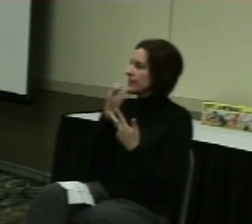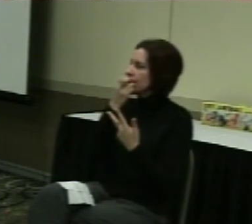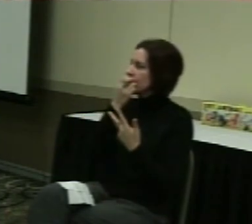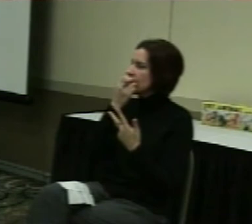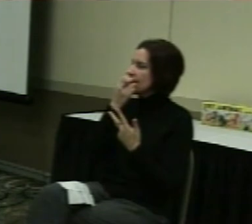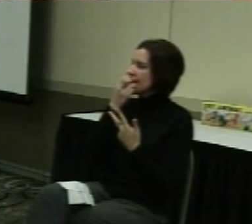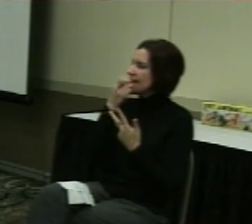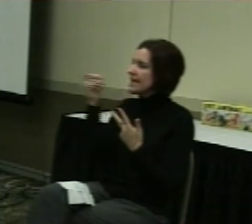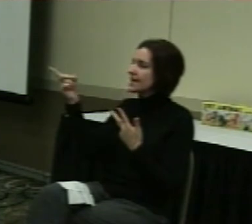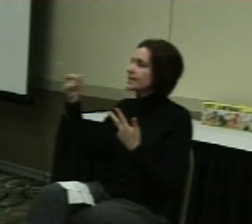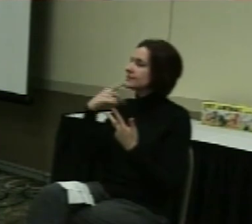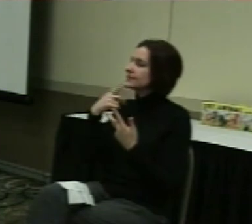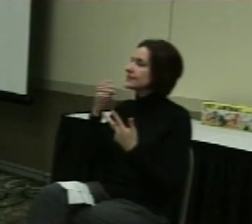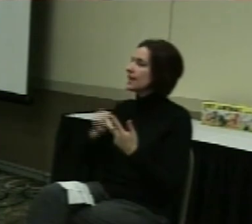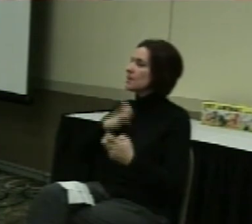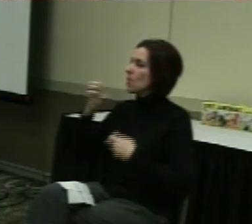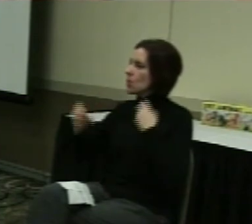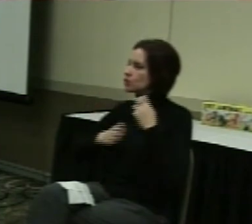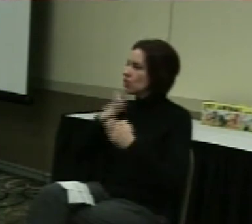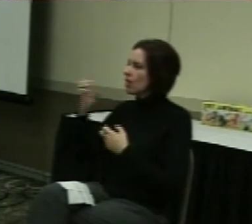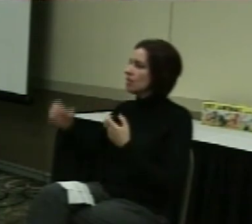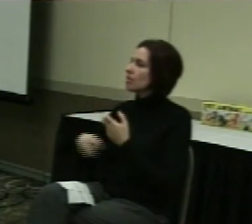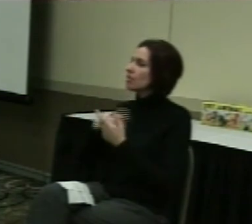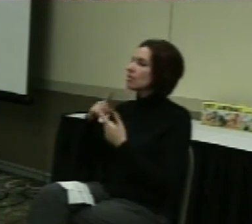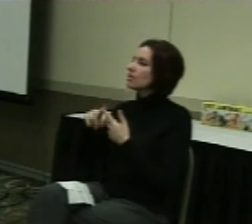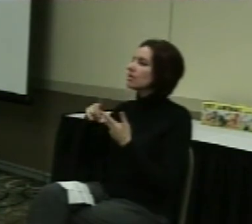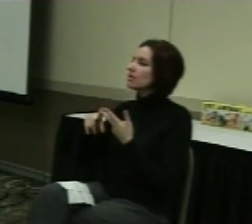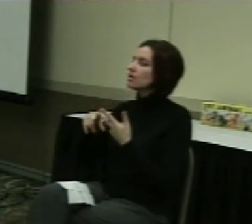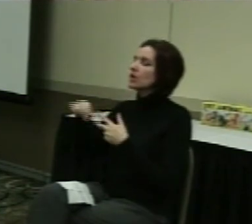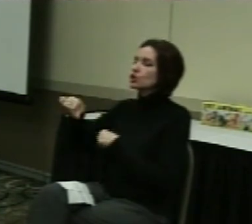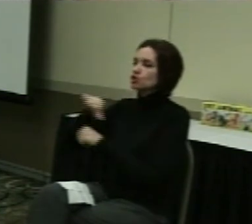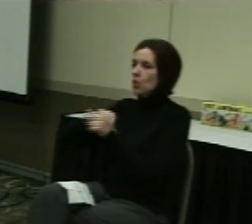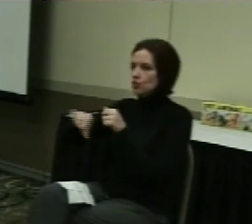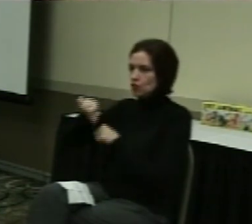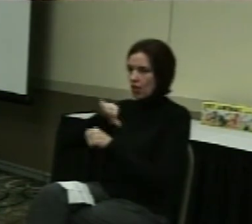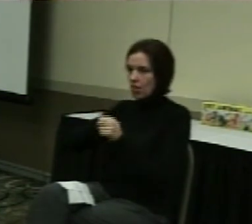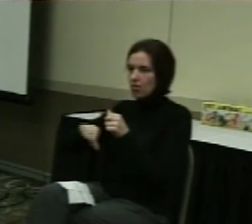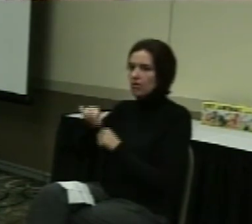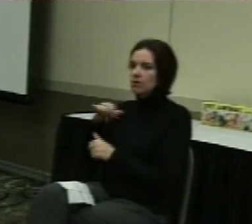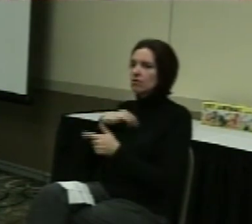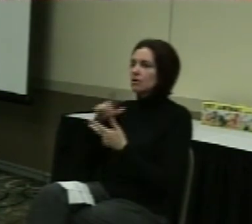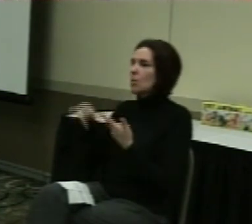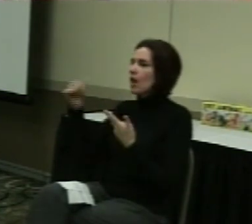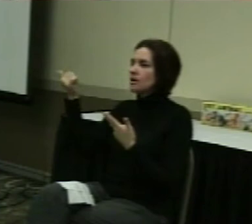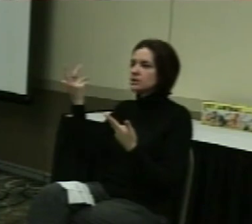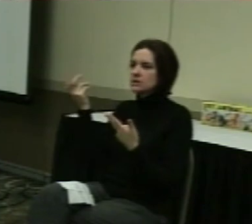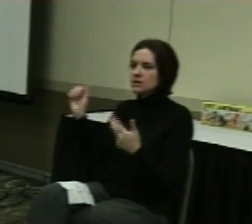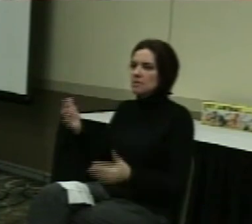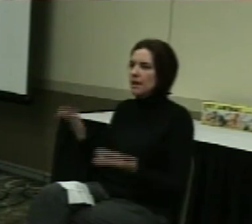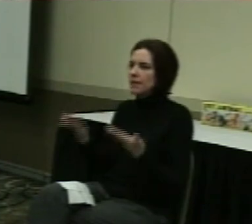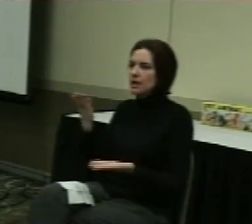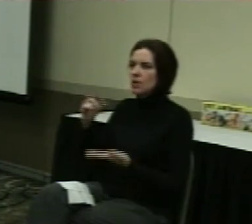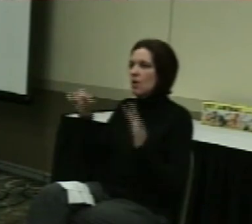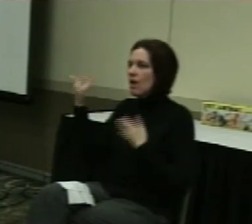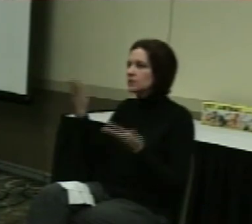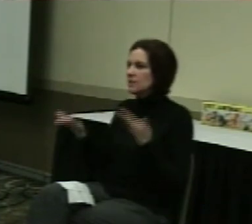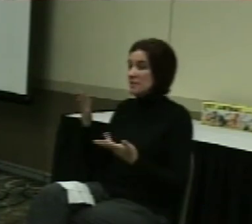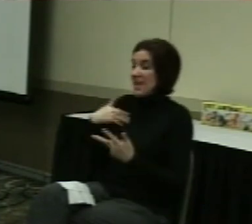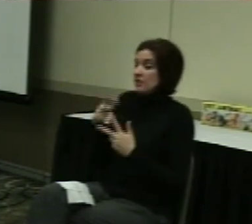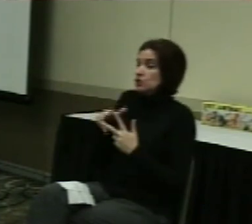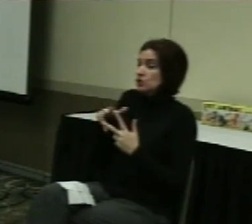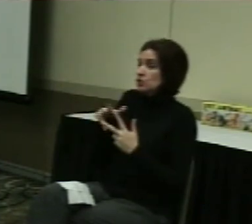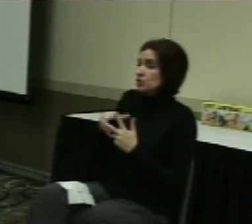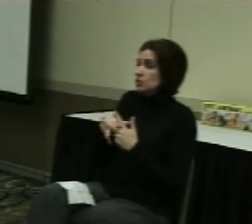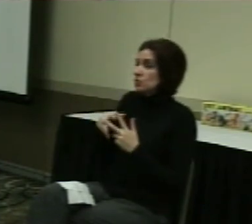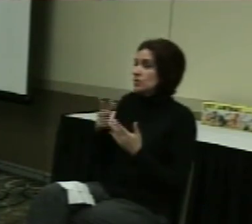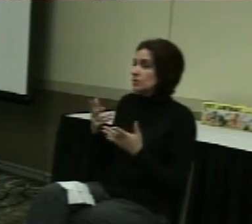heard emotional, let me hear, pardon me, the social environment. What other might be on here? There are two more, there's